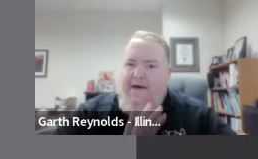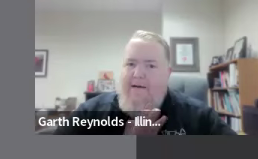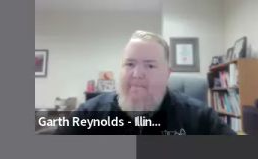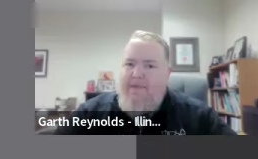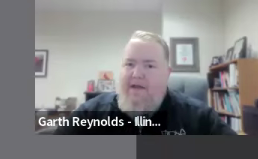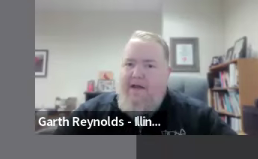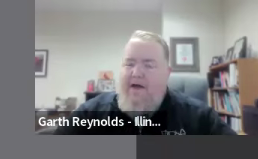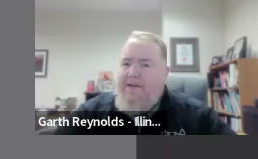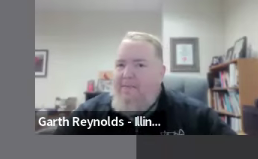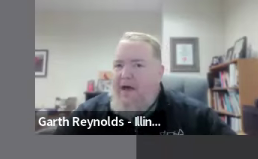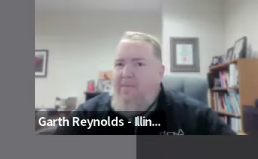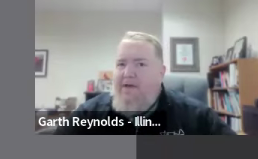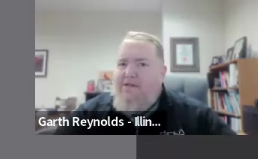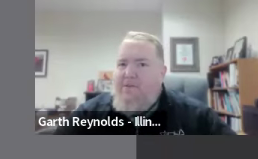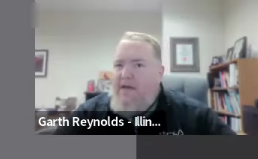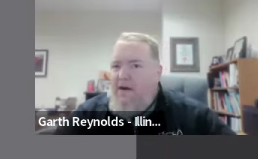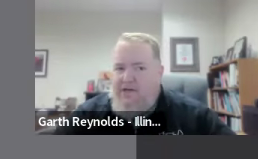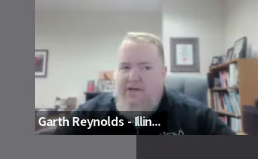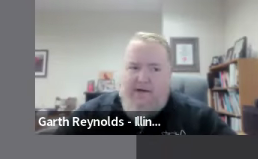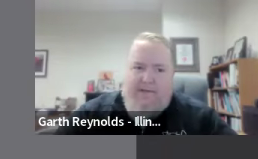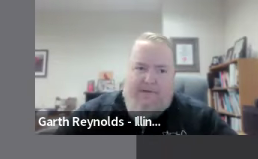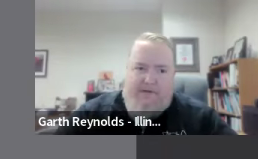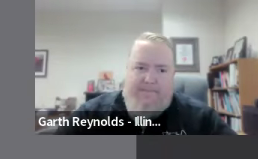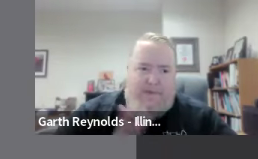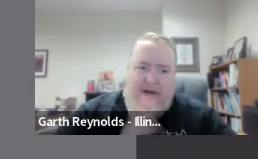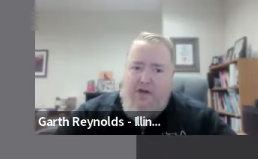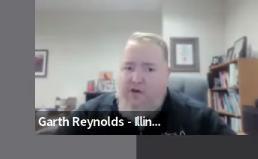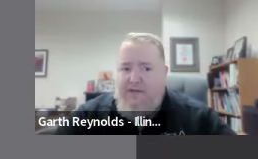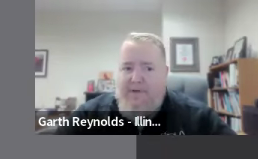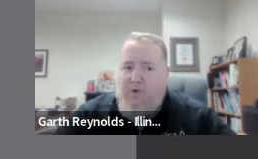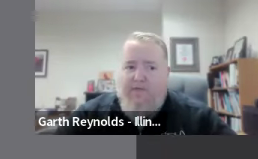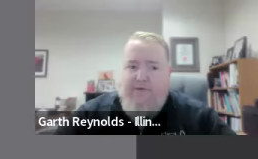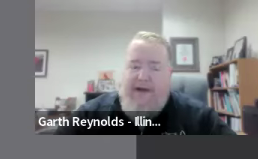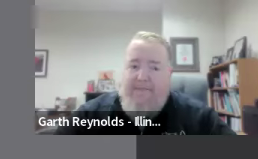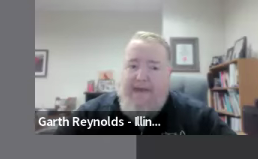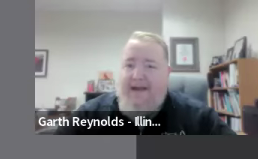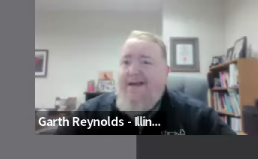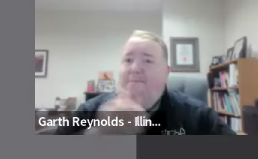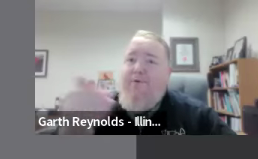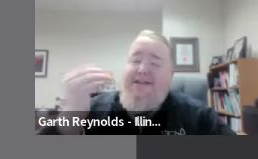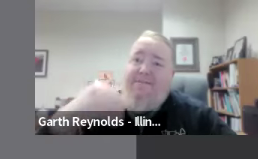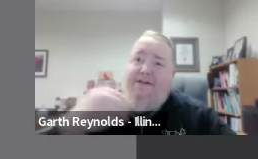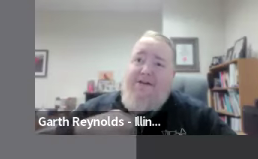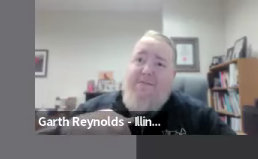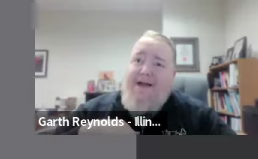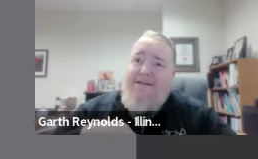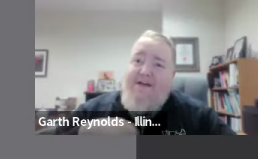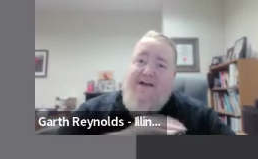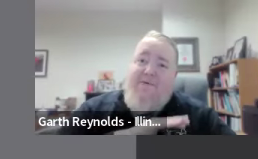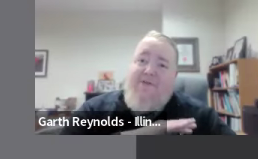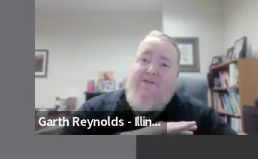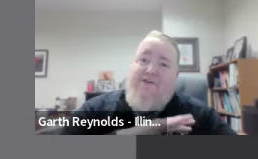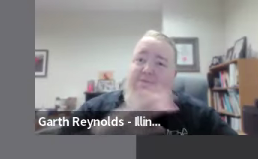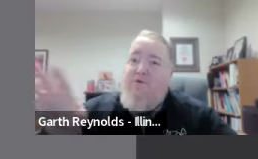helping and allowing them to help us as we get our agenda accomplished. And you can simply work for a campaign, bring them into your